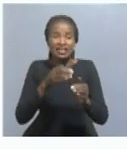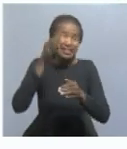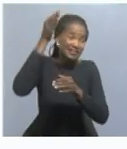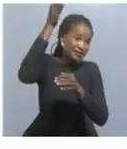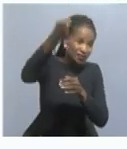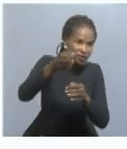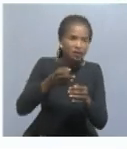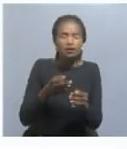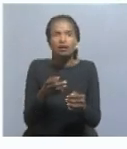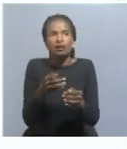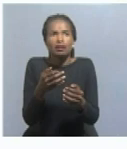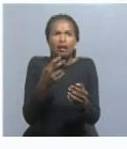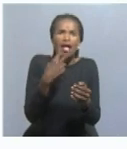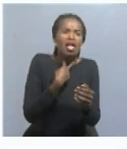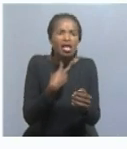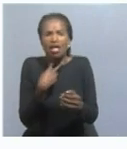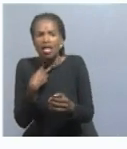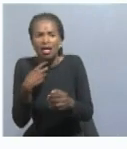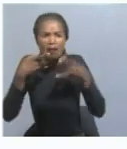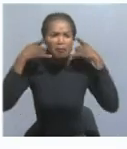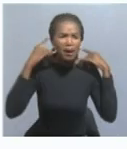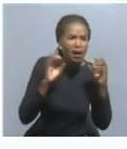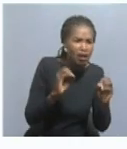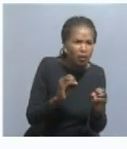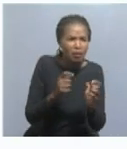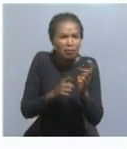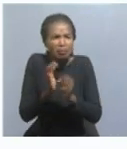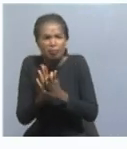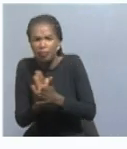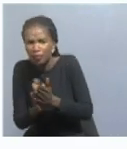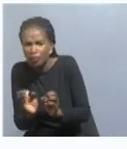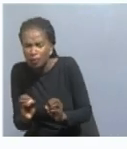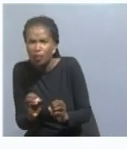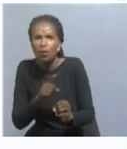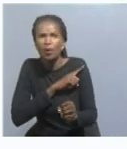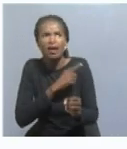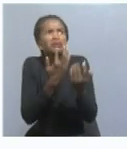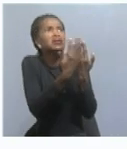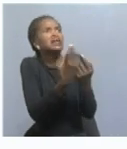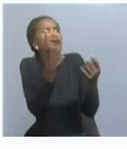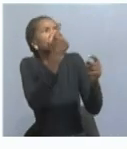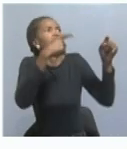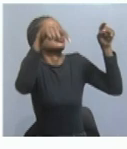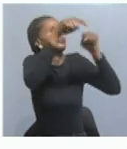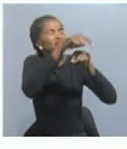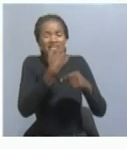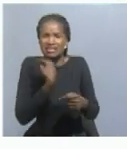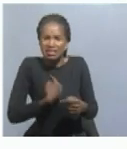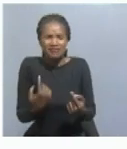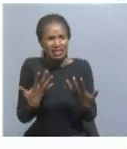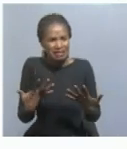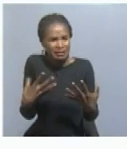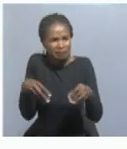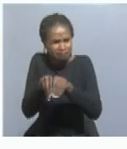in a situation where we are left, wanting in terms of some of these basic and essential products